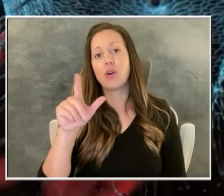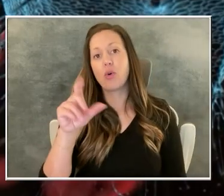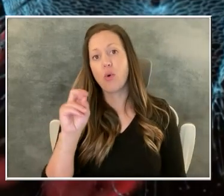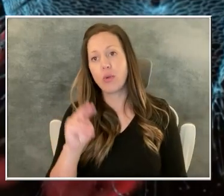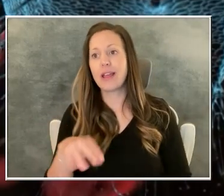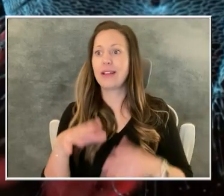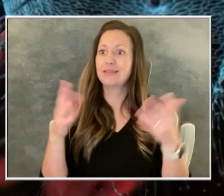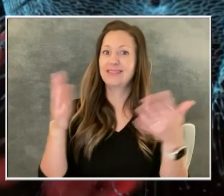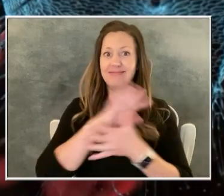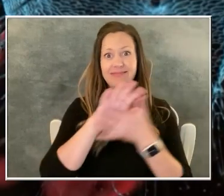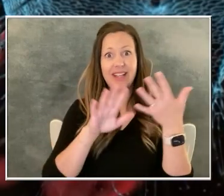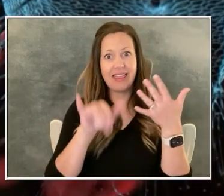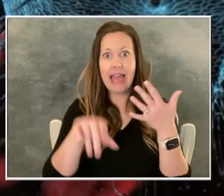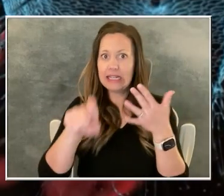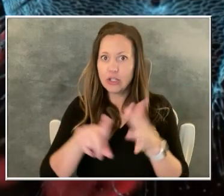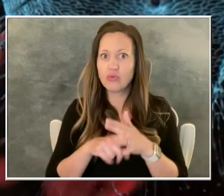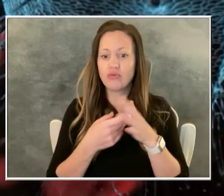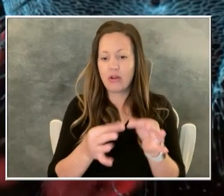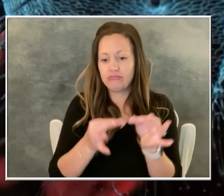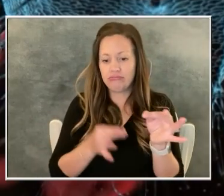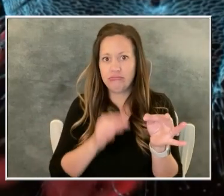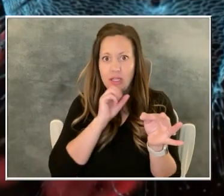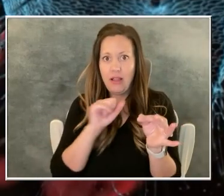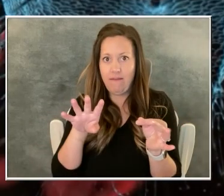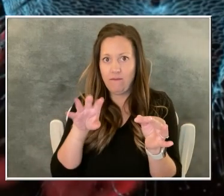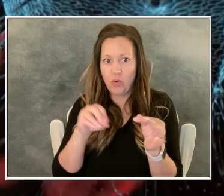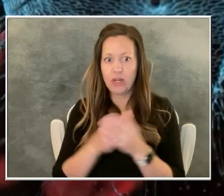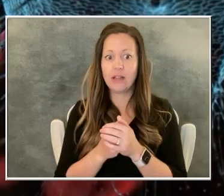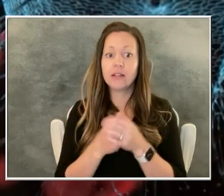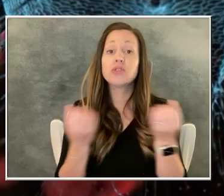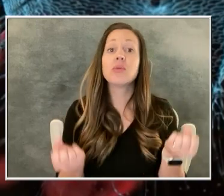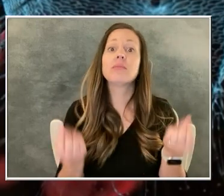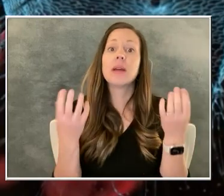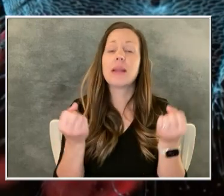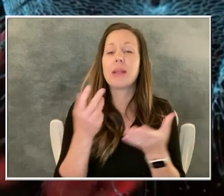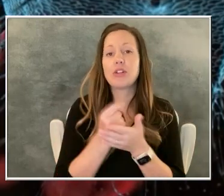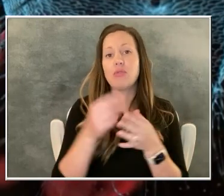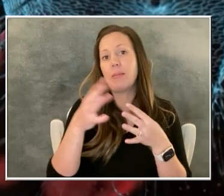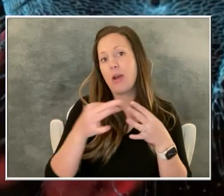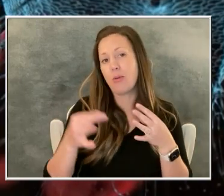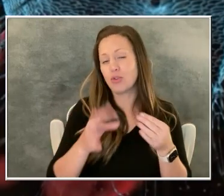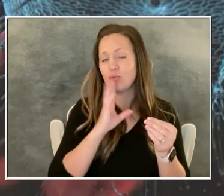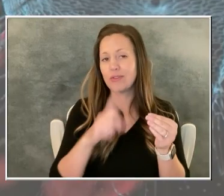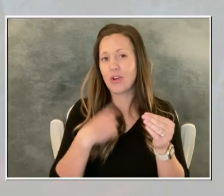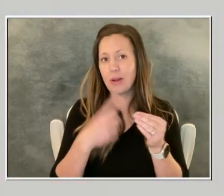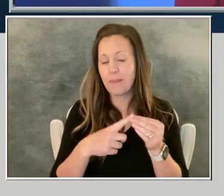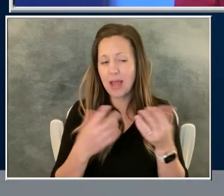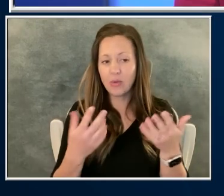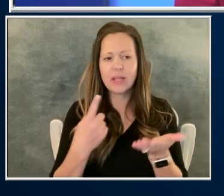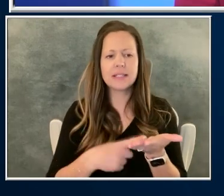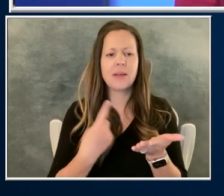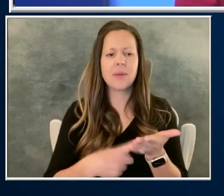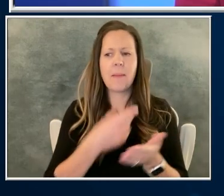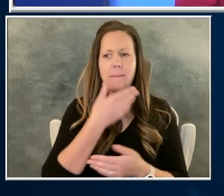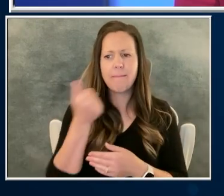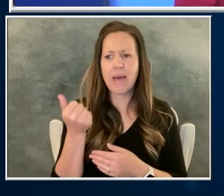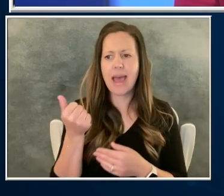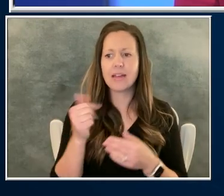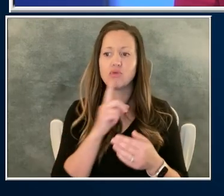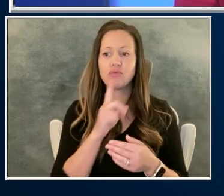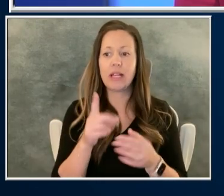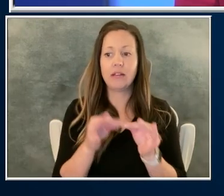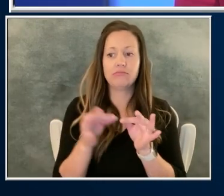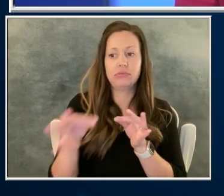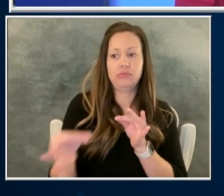the up-to-date screening guidelines. A lot of treatment options that we've talked about. Sometimes the best, though, is to delay treatment.